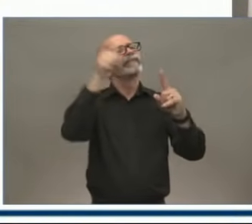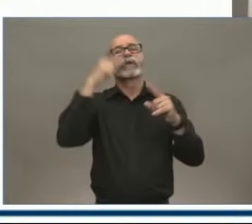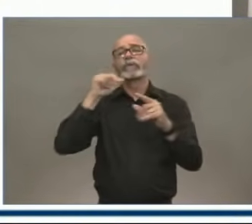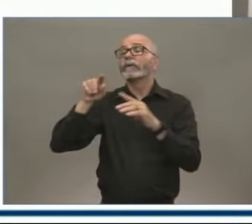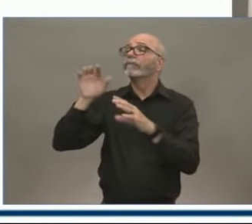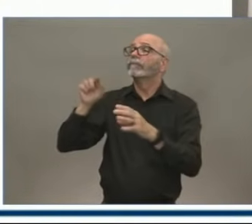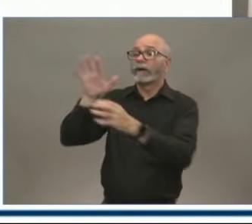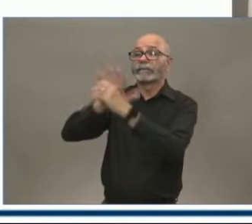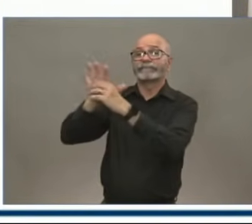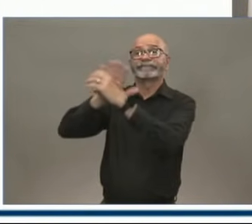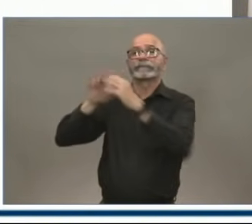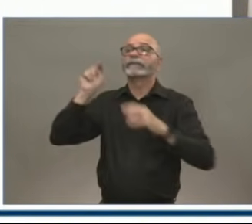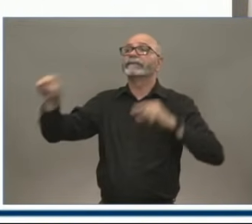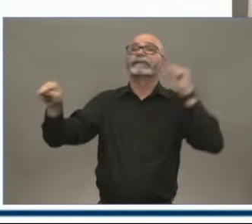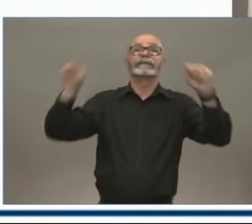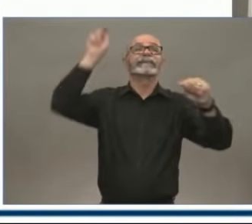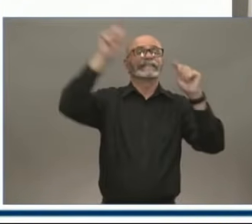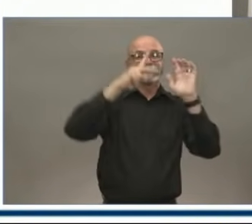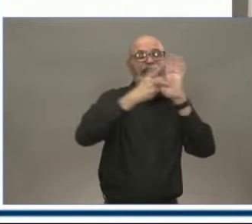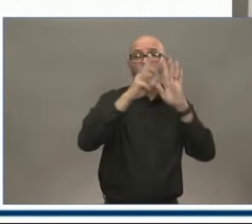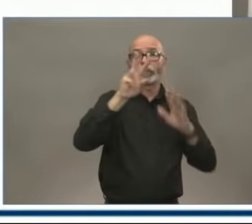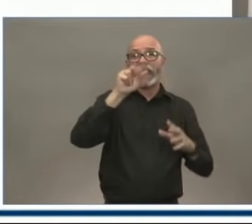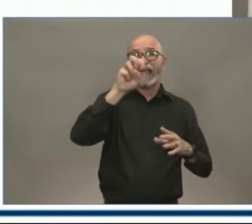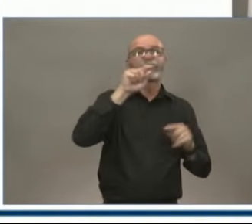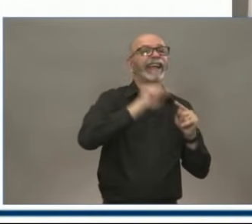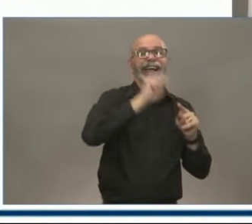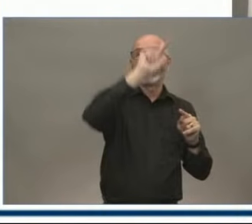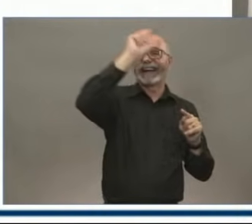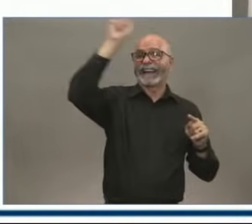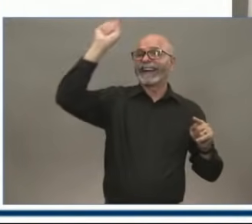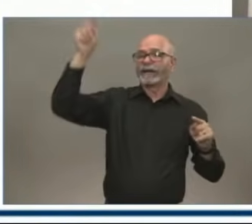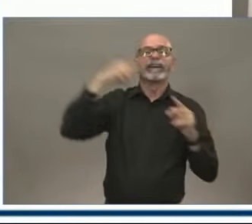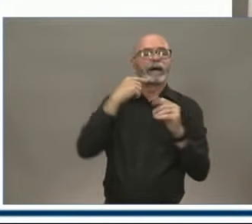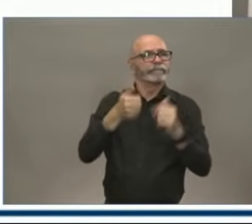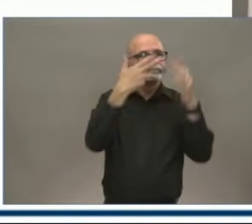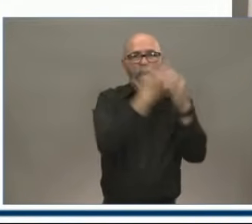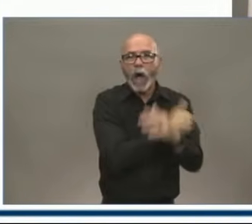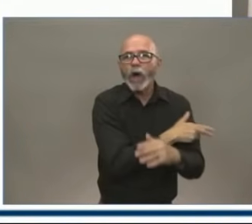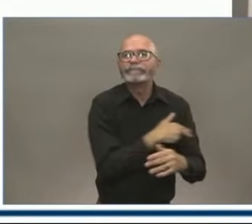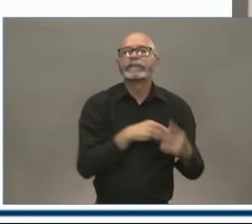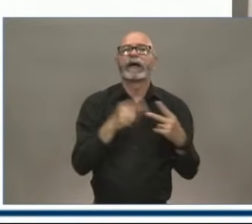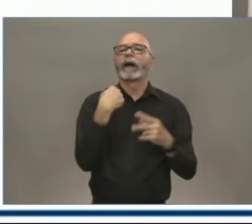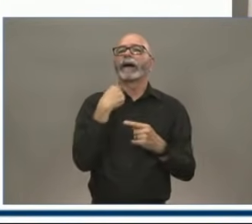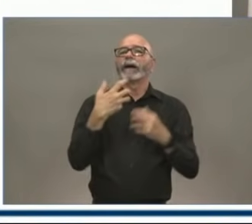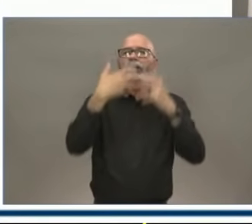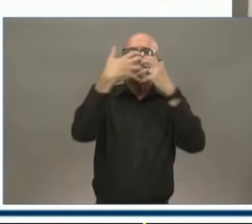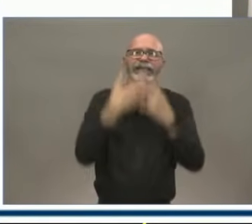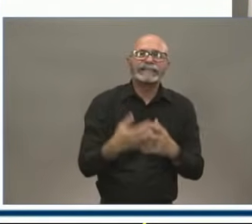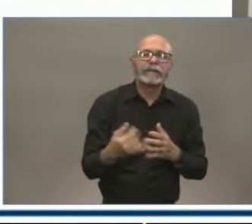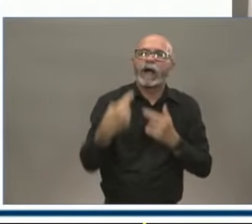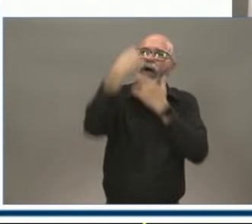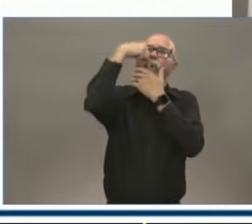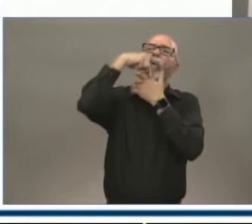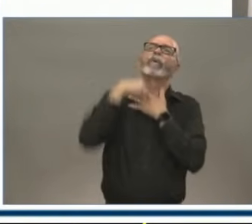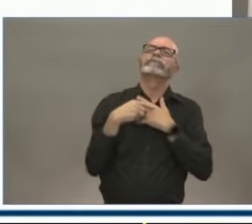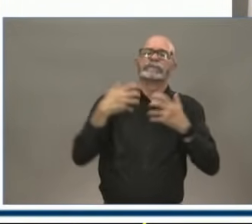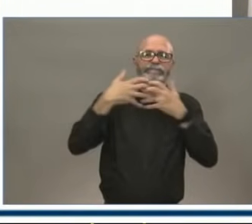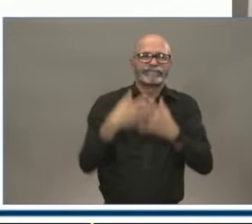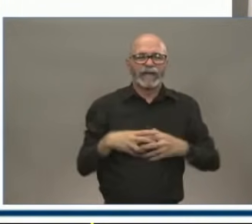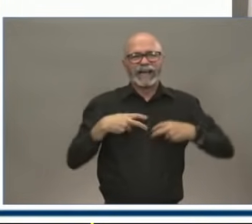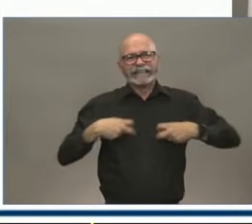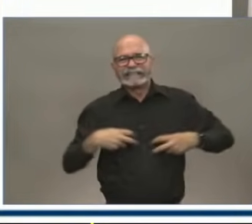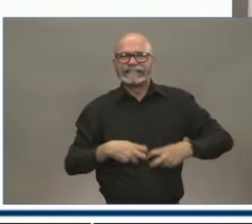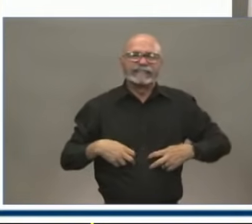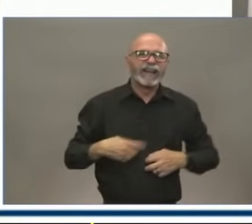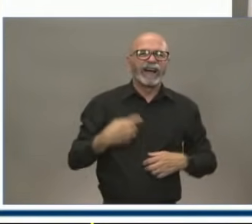hearing about overflowing hospitals, ventilator shortages. It's just like the first wave all over again. So, Dr. Strang,